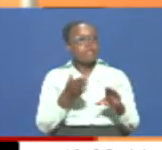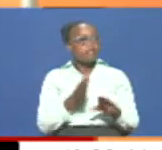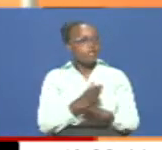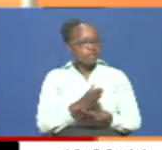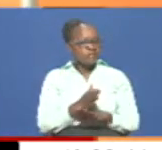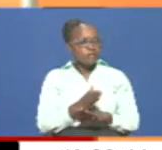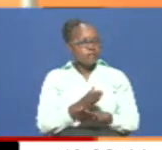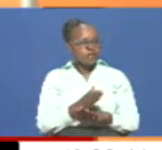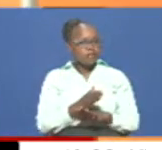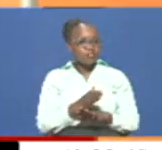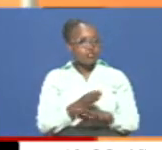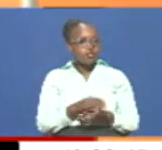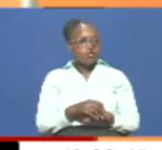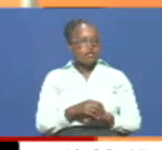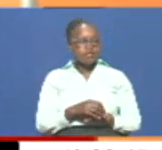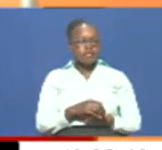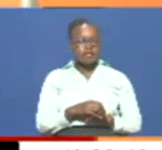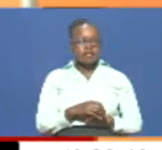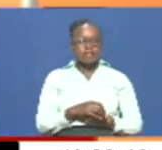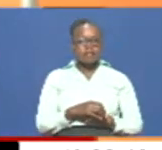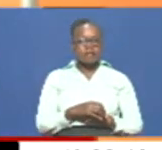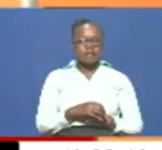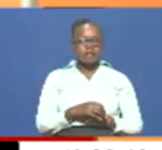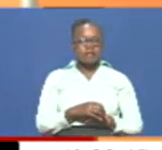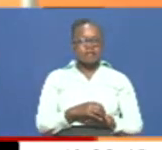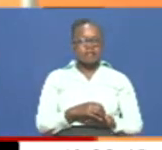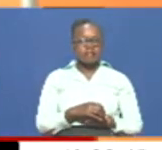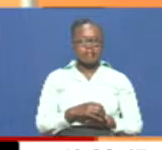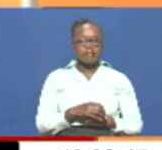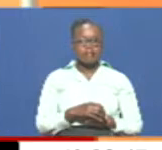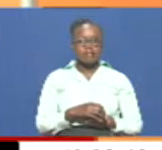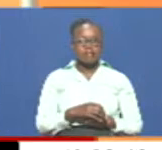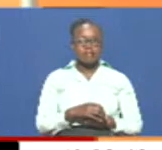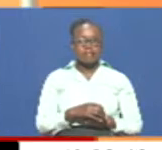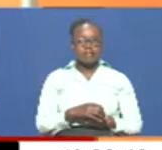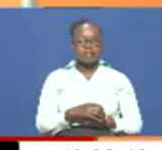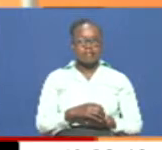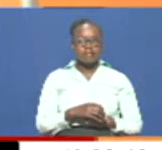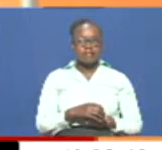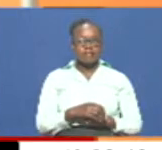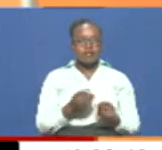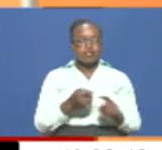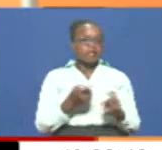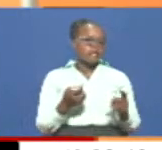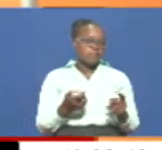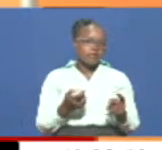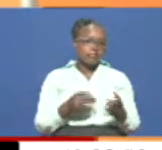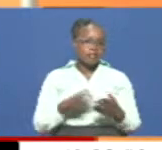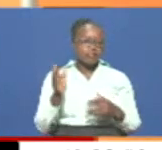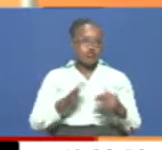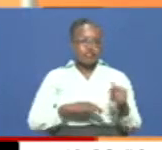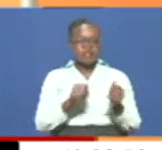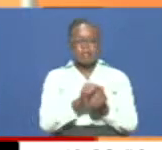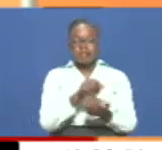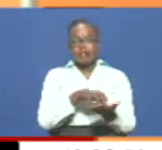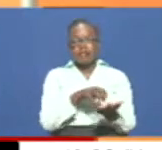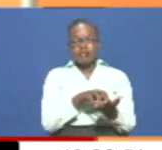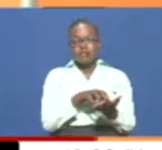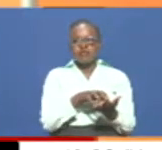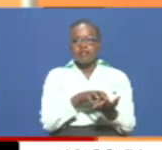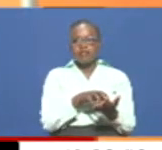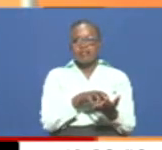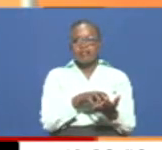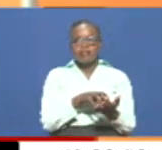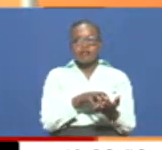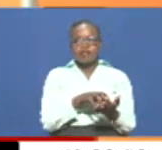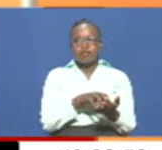to the Commonwealth Games preparations, let me ask you, out of the more than 10 positions, 13 positions, 13